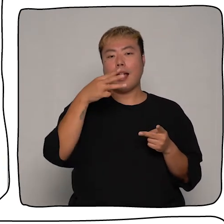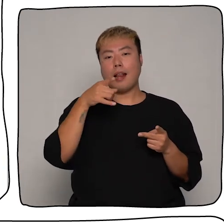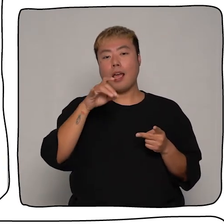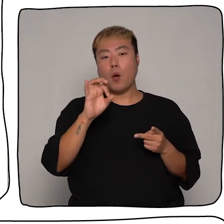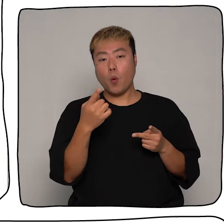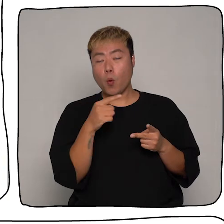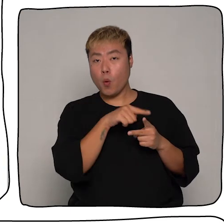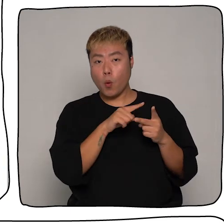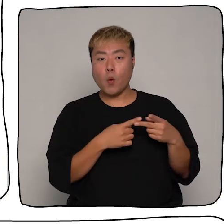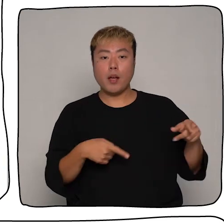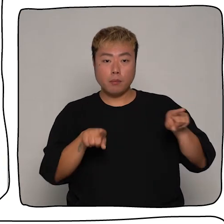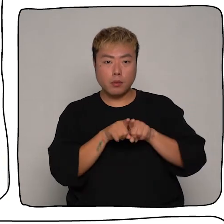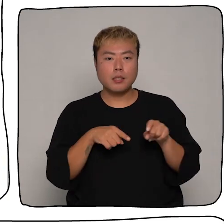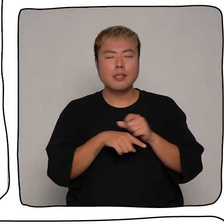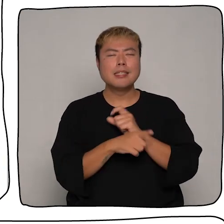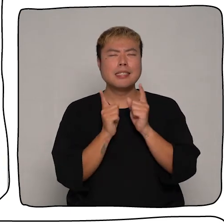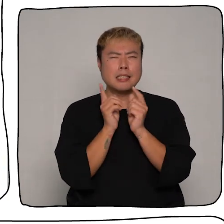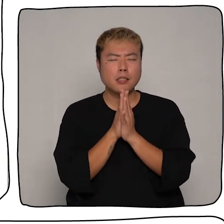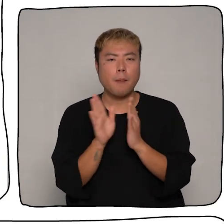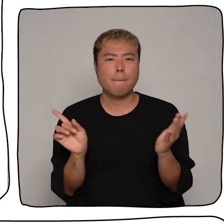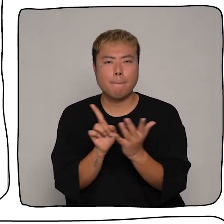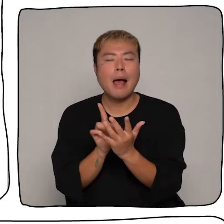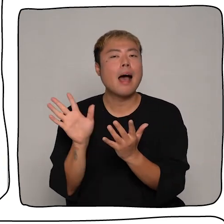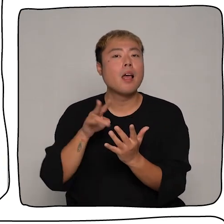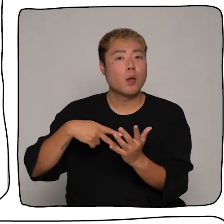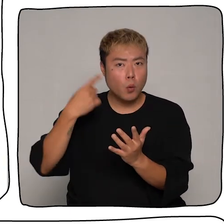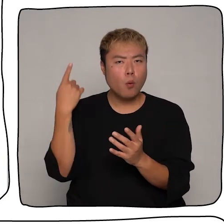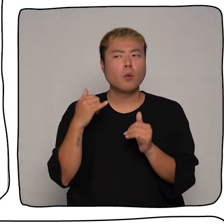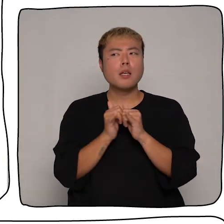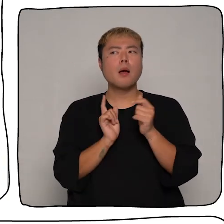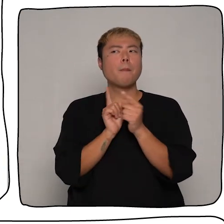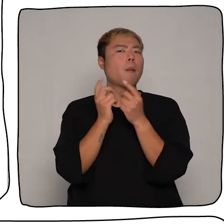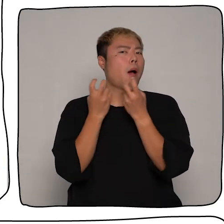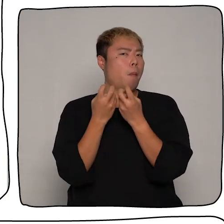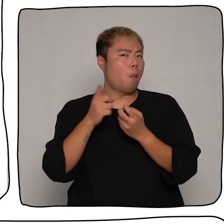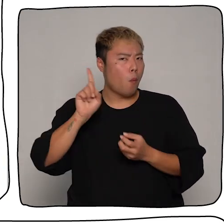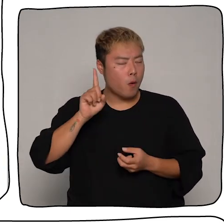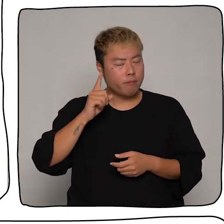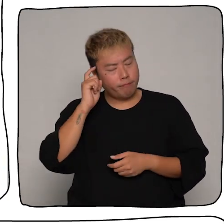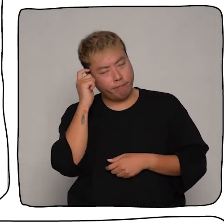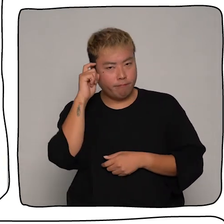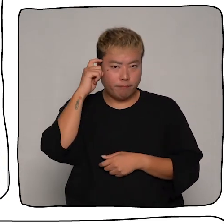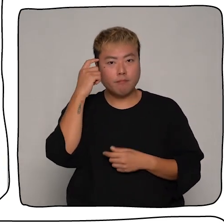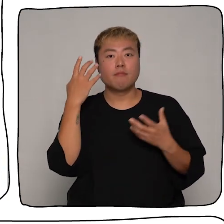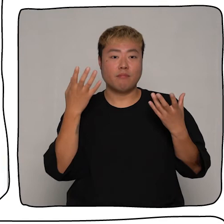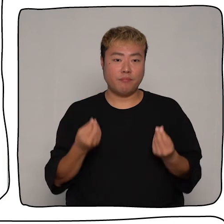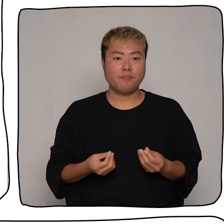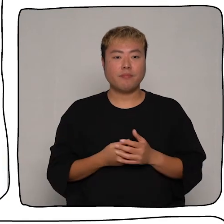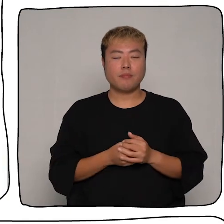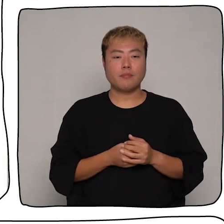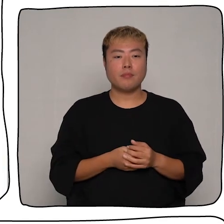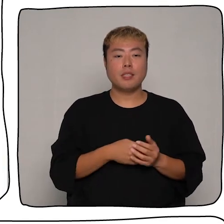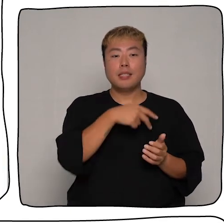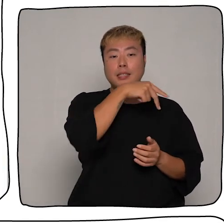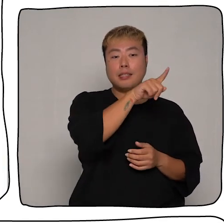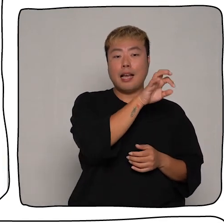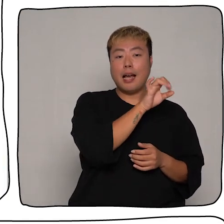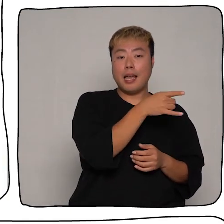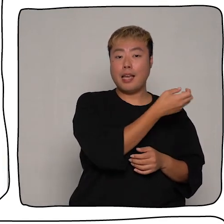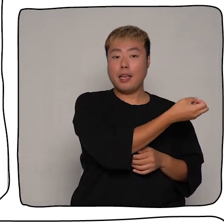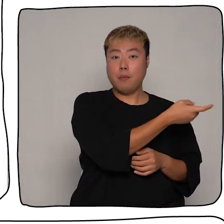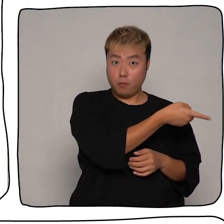to express the possibility of meeting someone without meeting them in person. Sae is